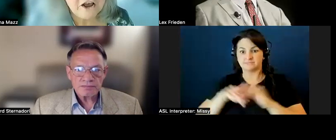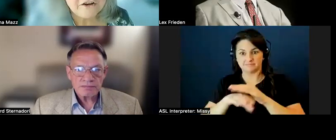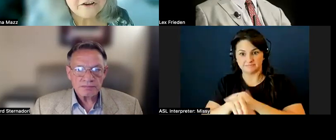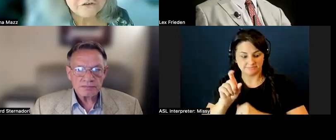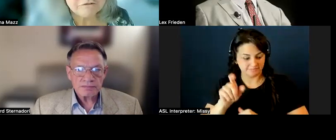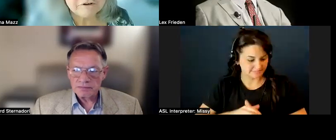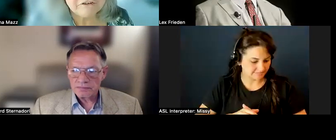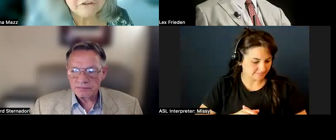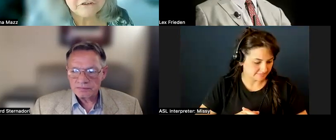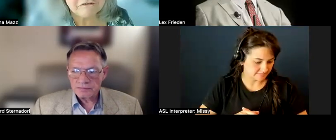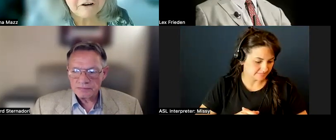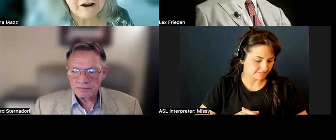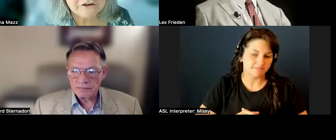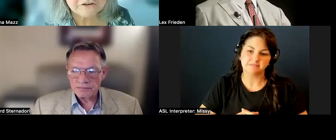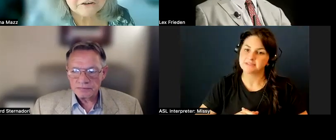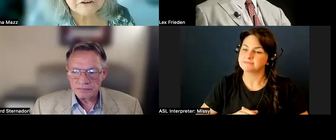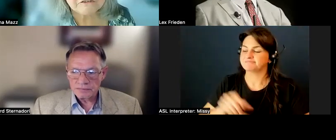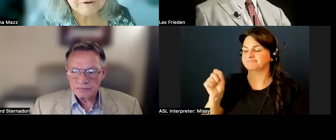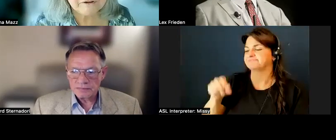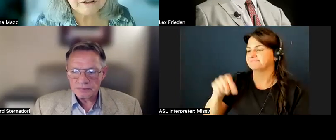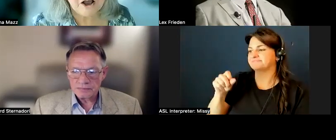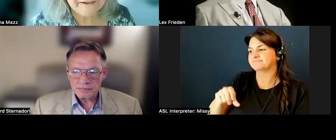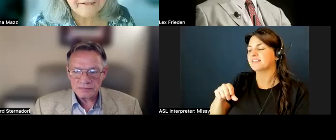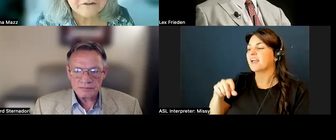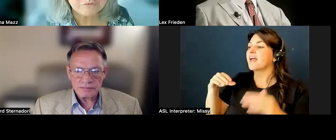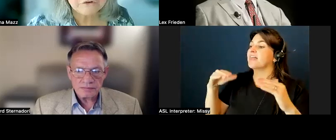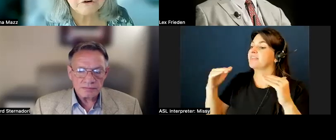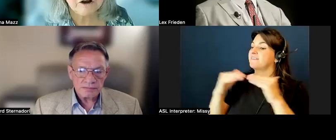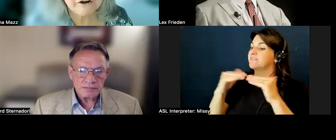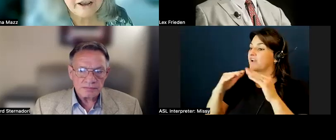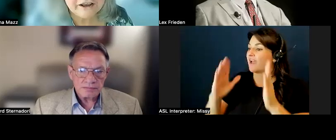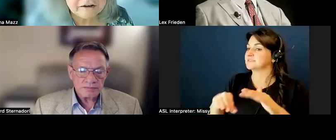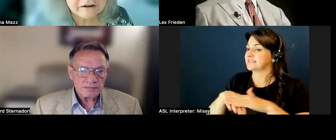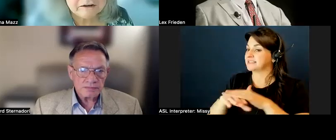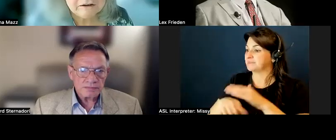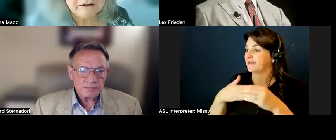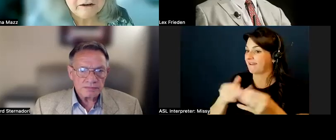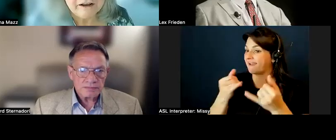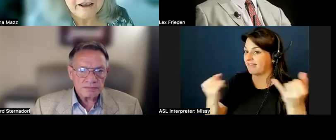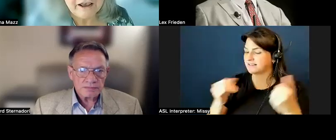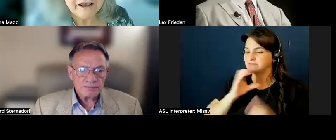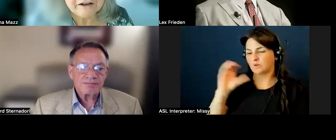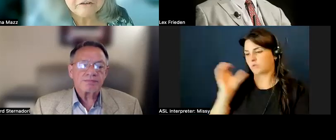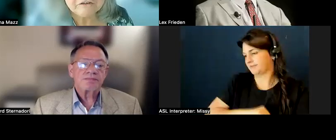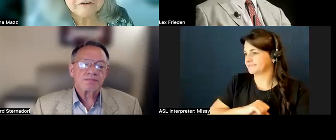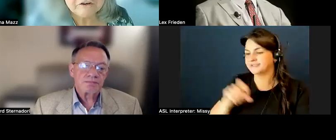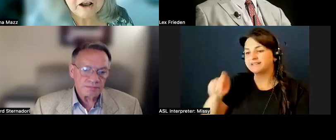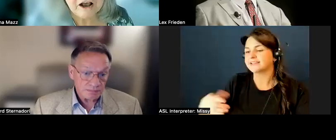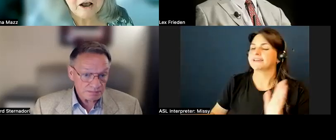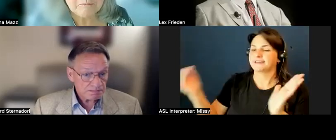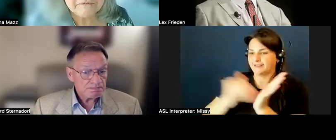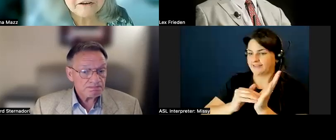I think that HUD needs to revisit their fair housing accessibility guidelines, which are archaic.